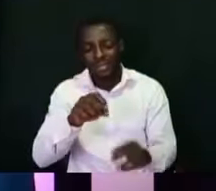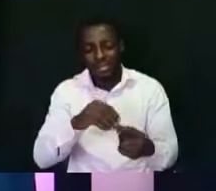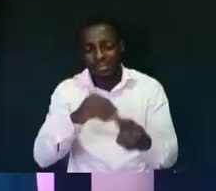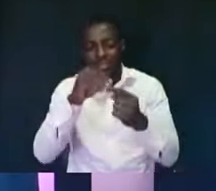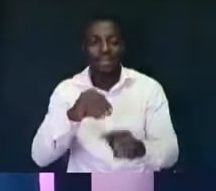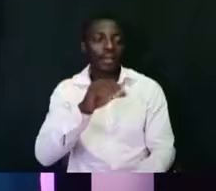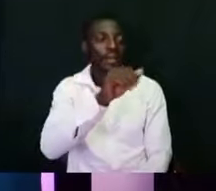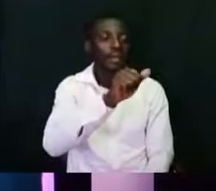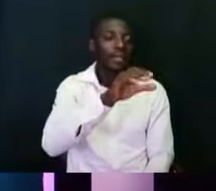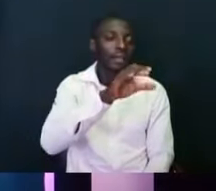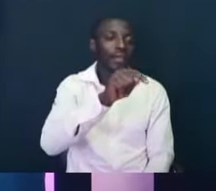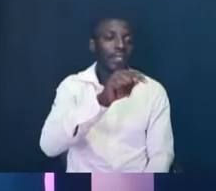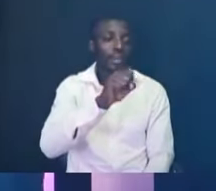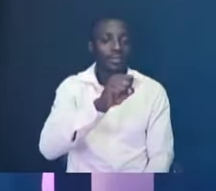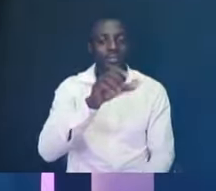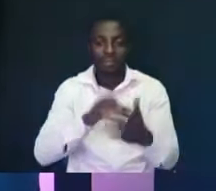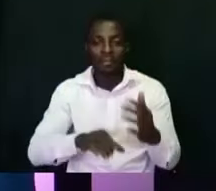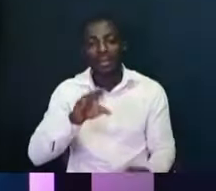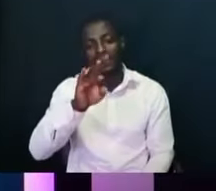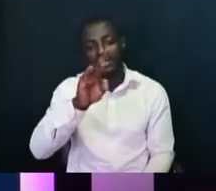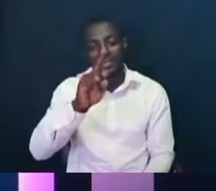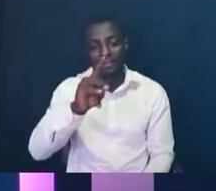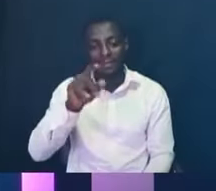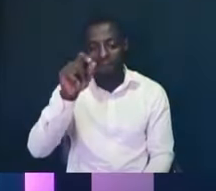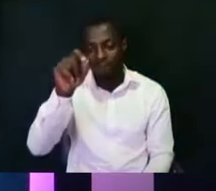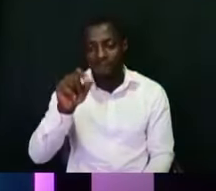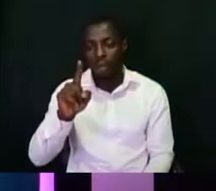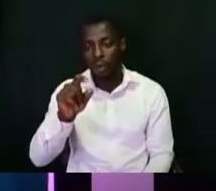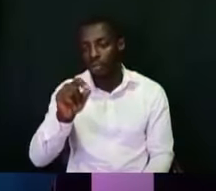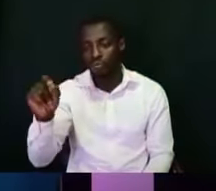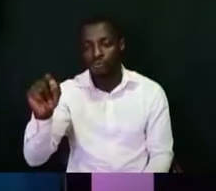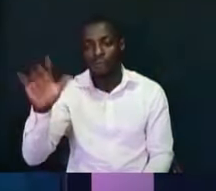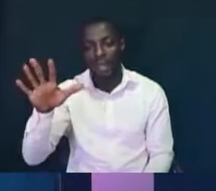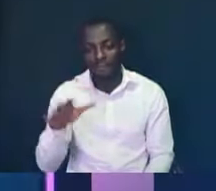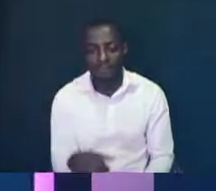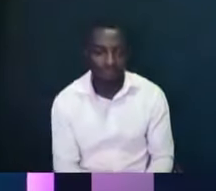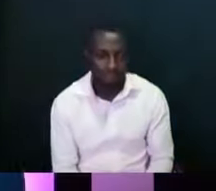17. From 1 to 5.